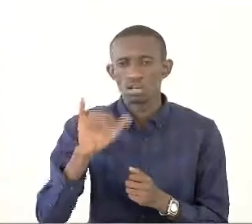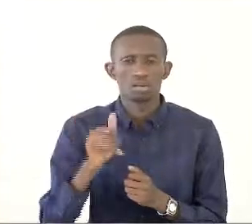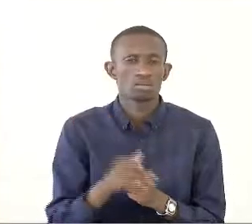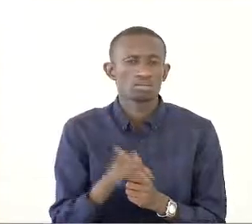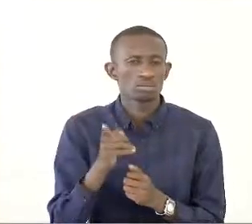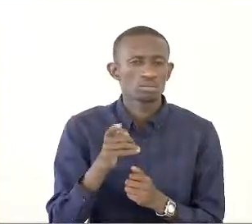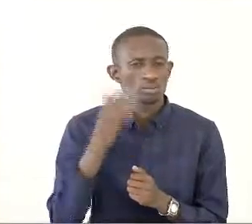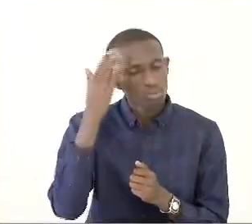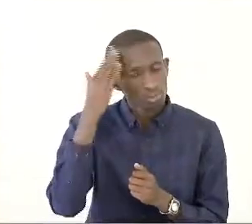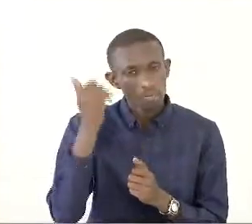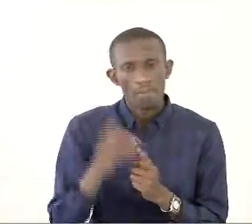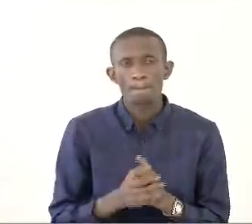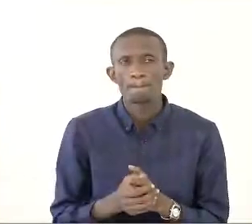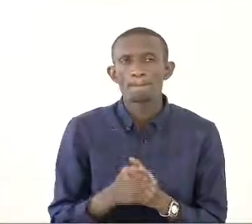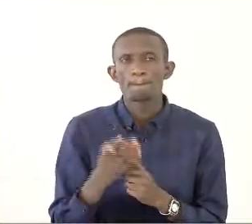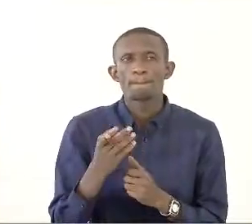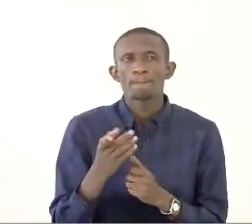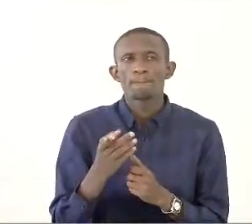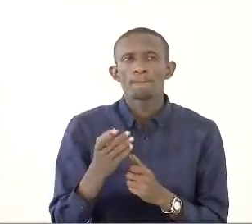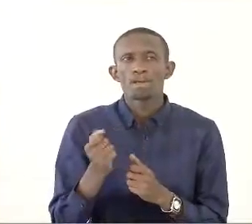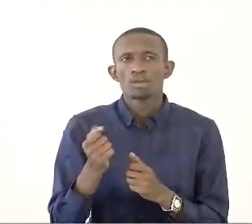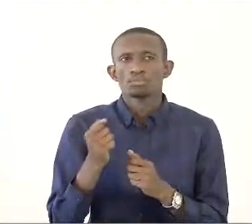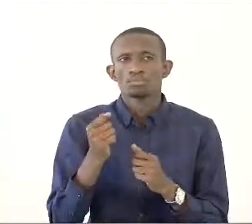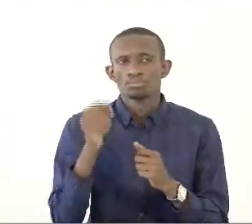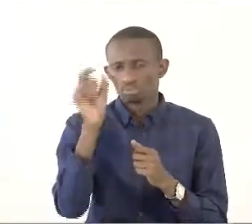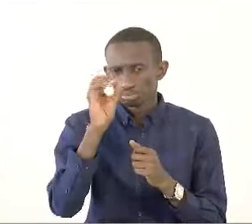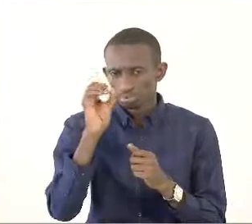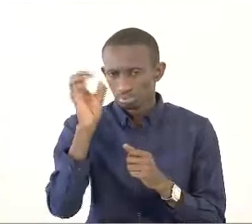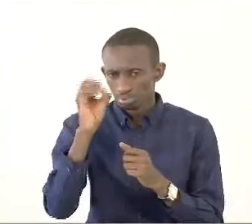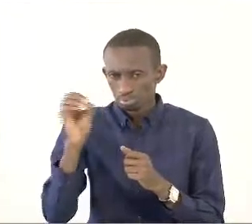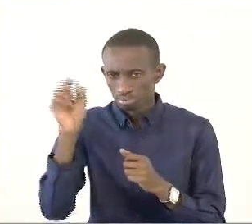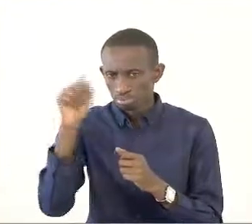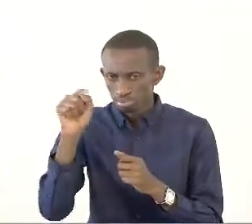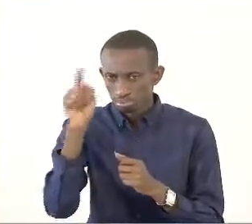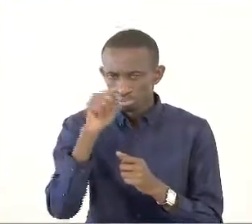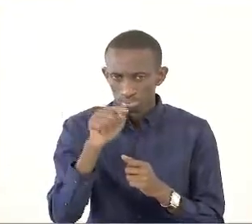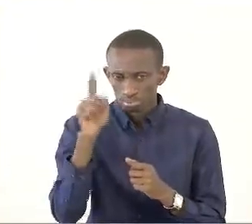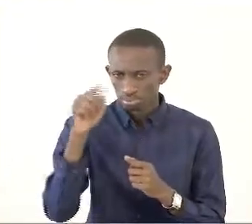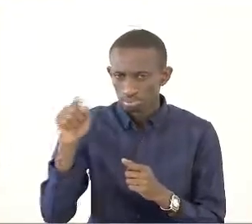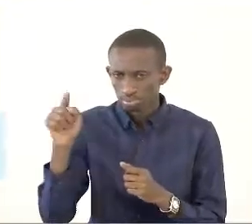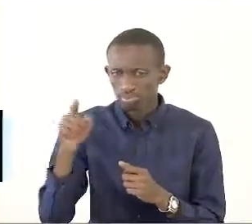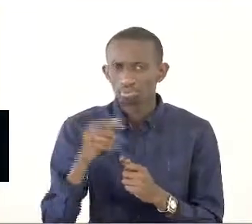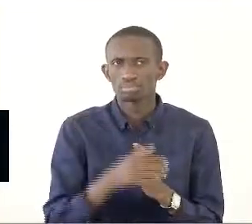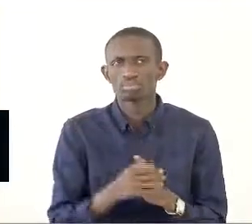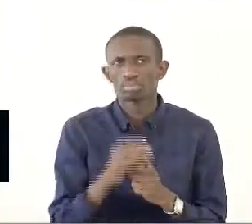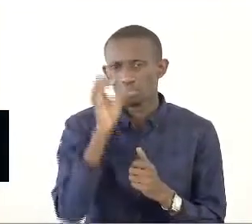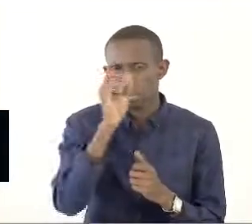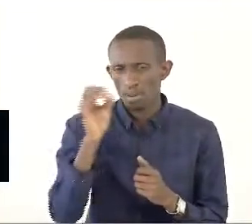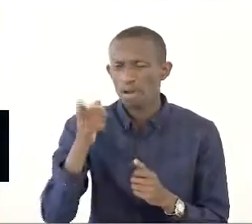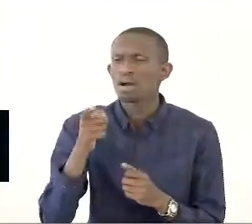you, to have this nucleid decaying, you know it is decaying from the